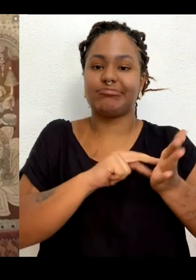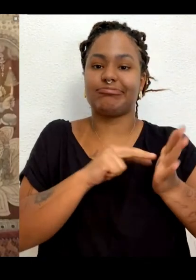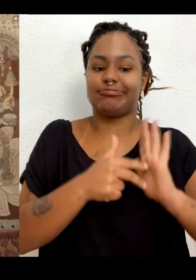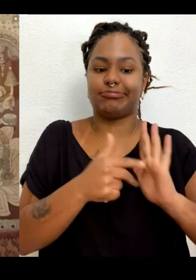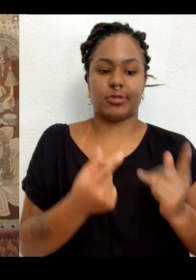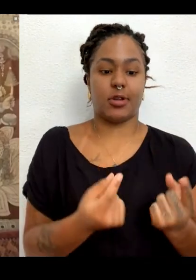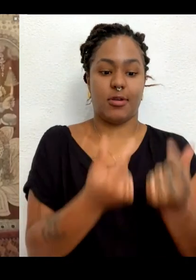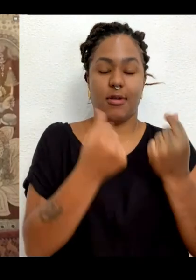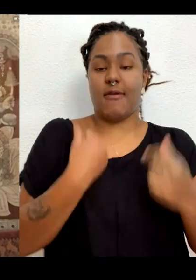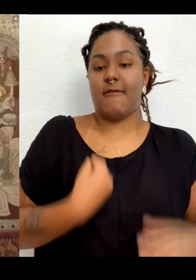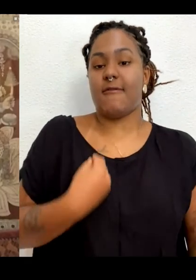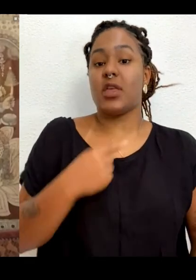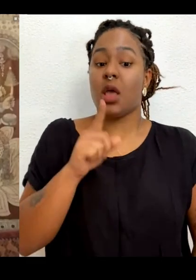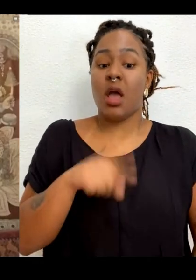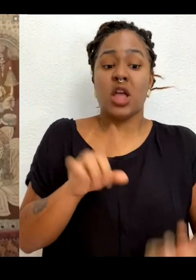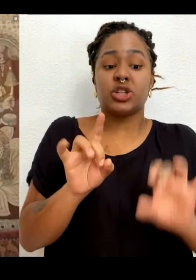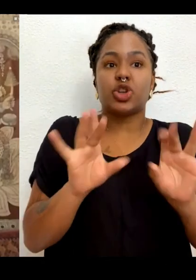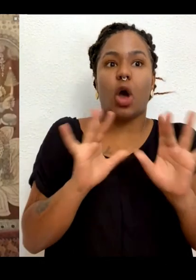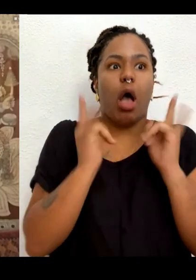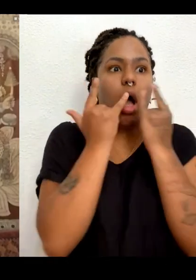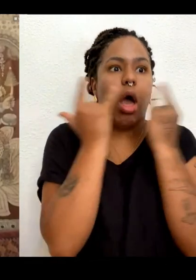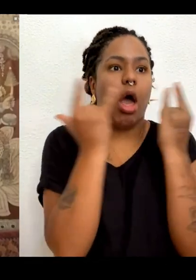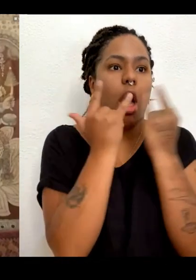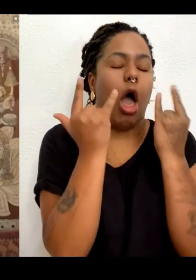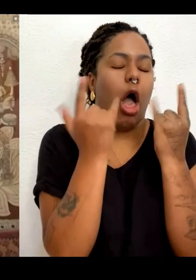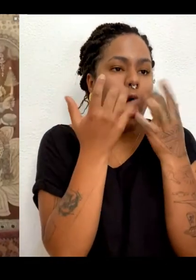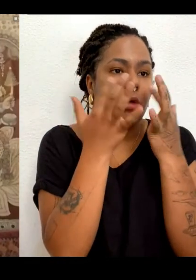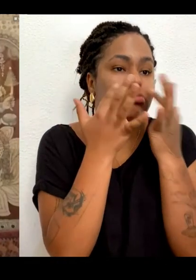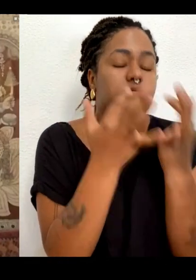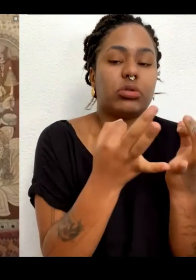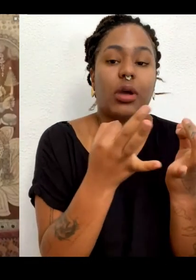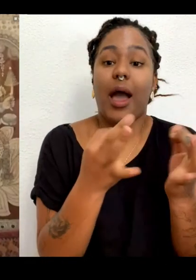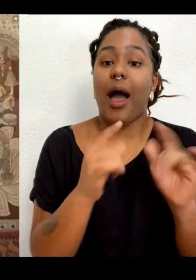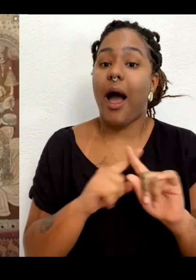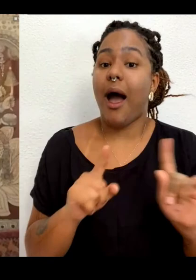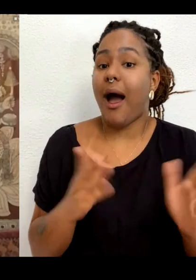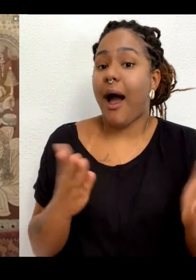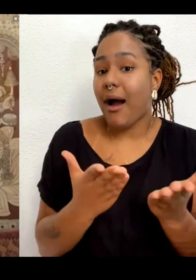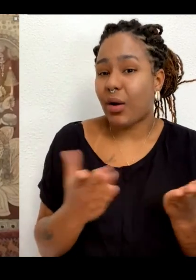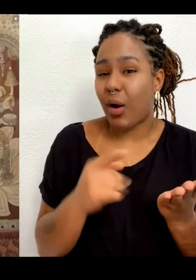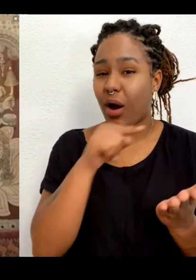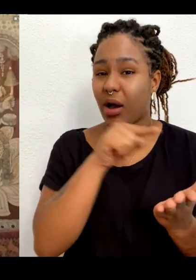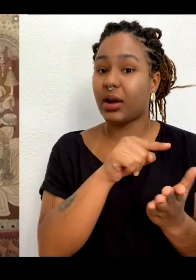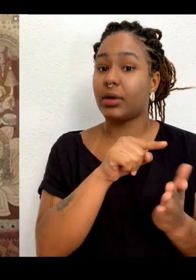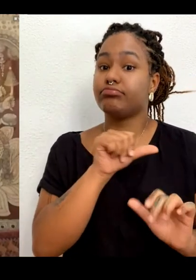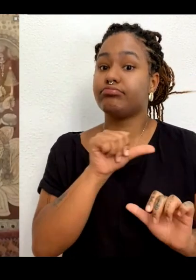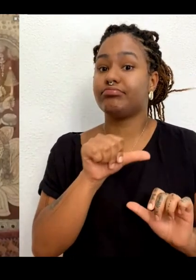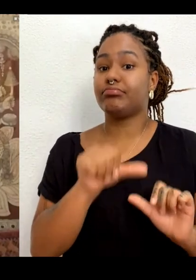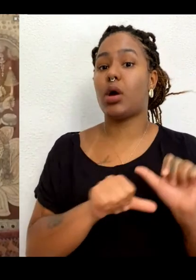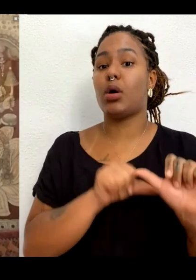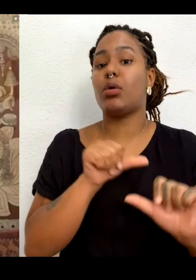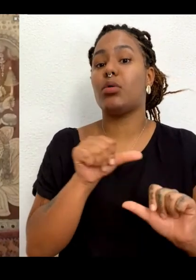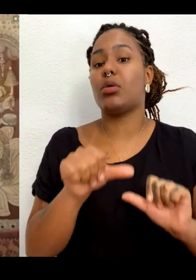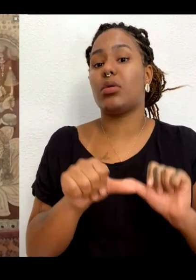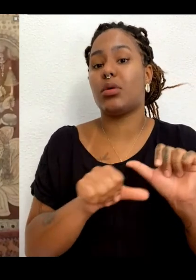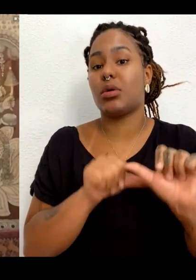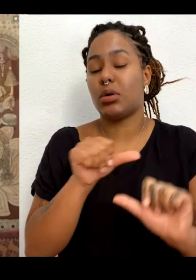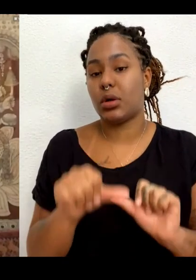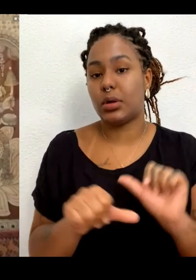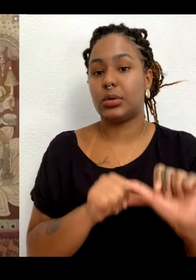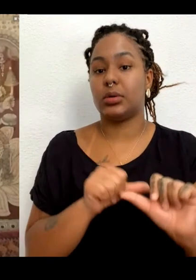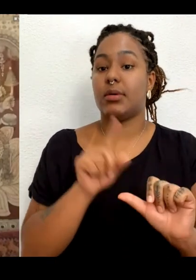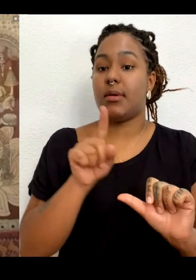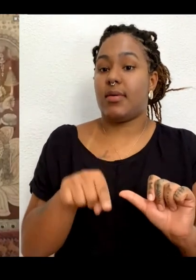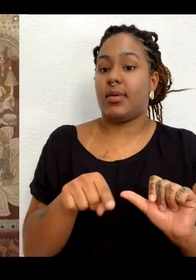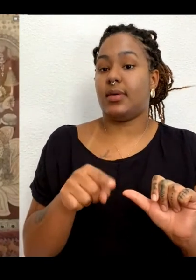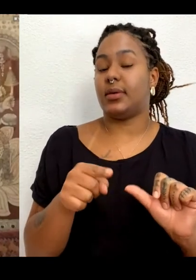and now this measure of trade is being turned into the fictitious Financial trade and the Very people who have